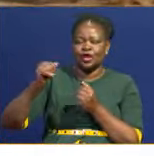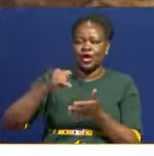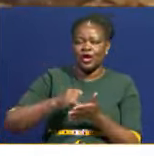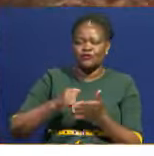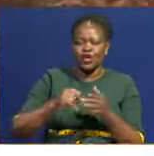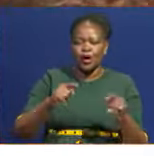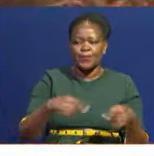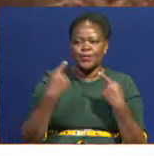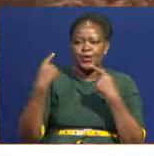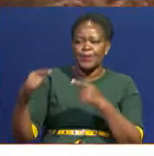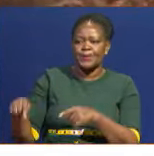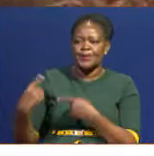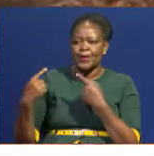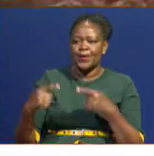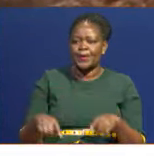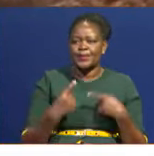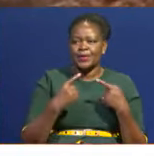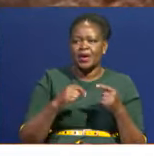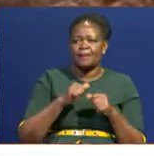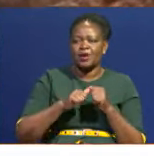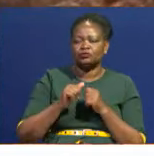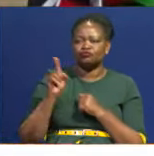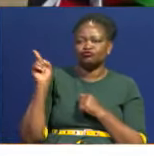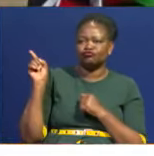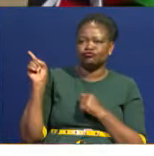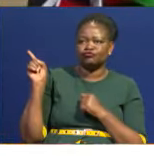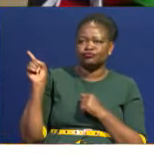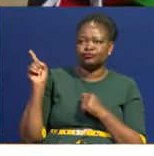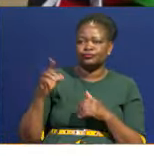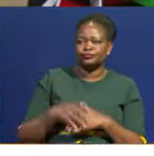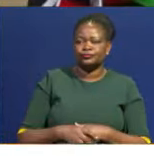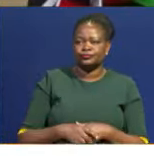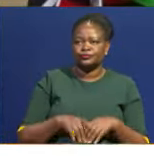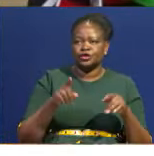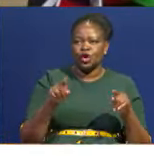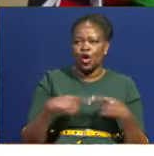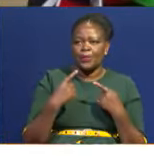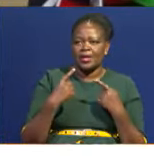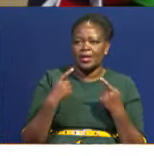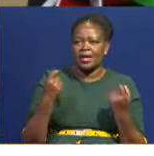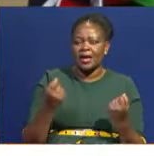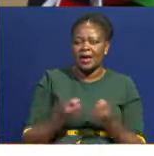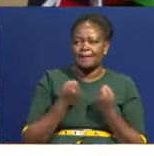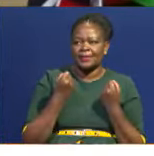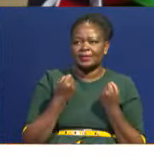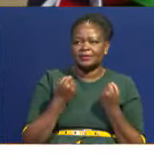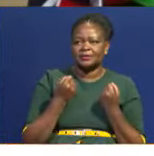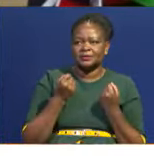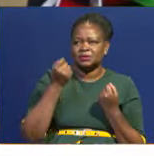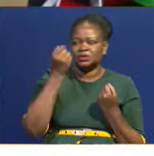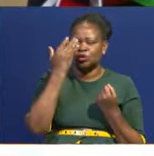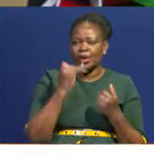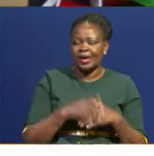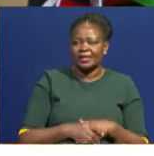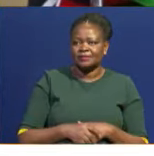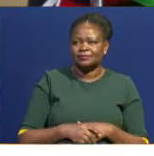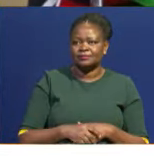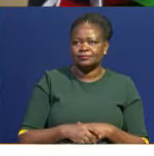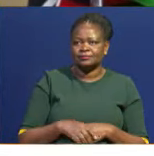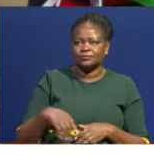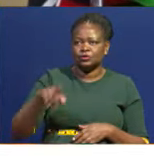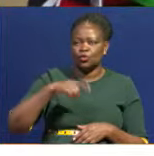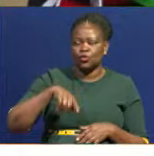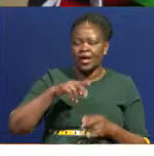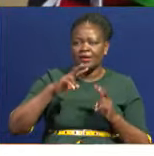involved in confrontations over the Macalder gold mine. The conflict that came up is as a result of, we